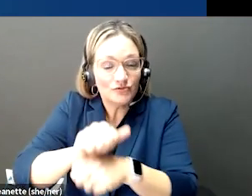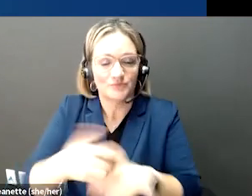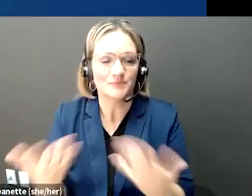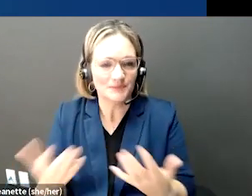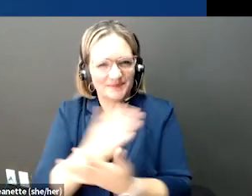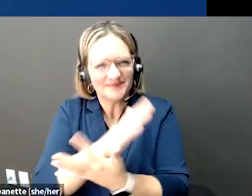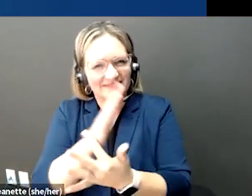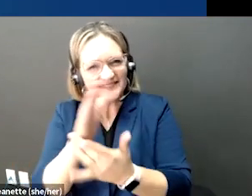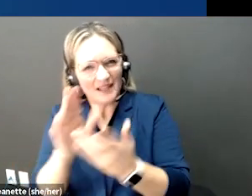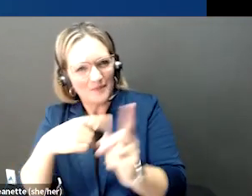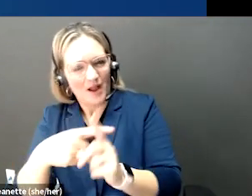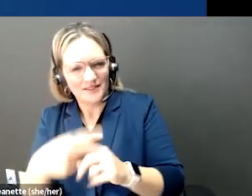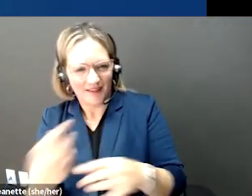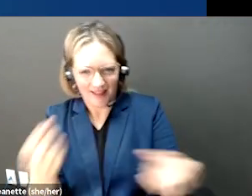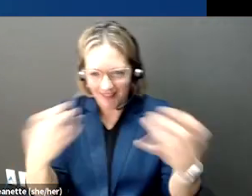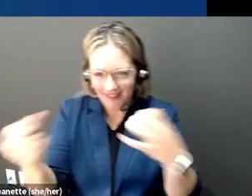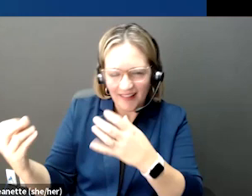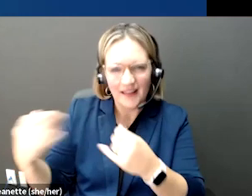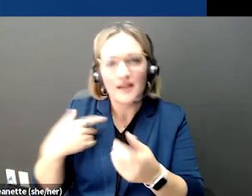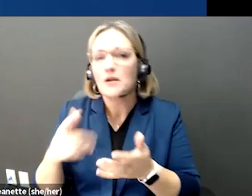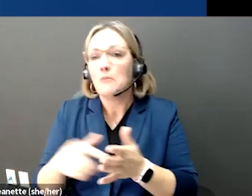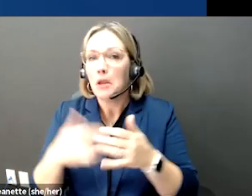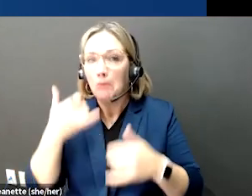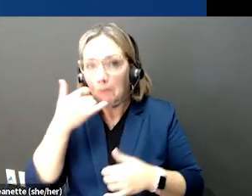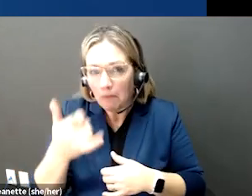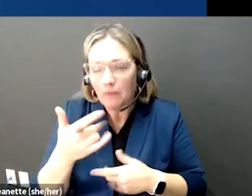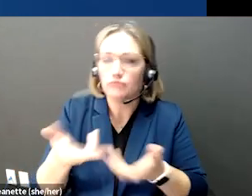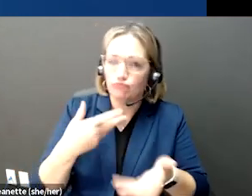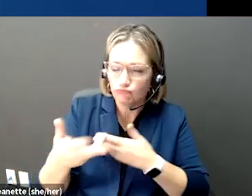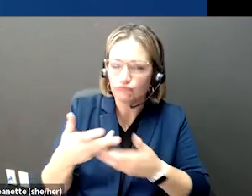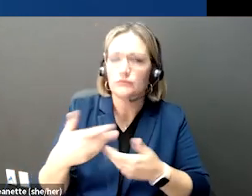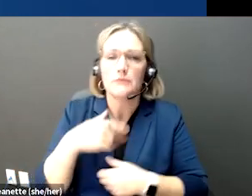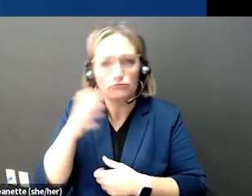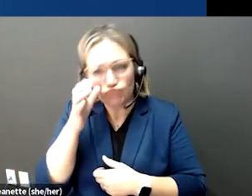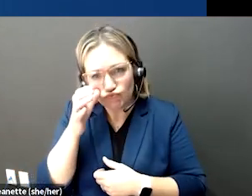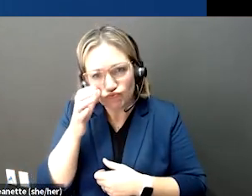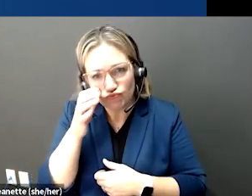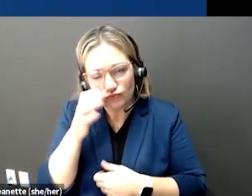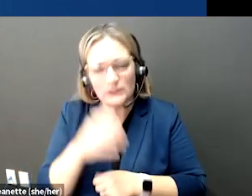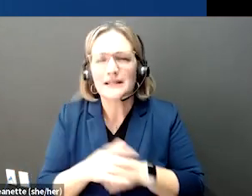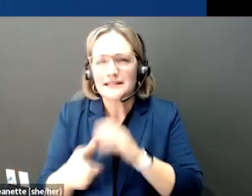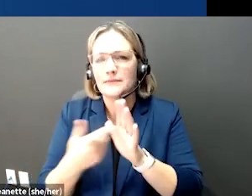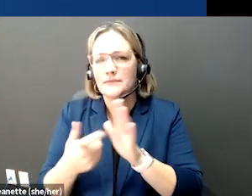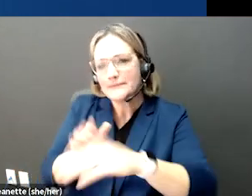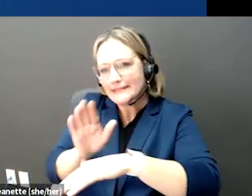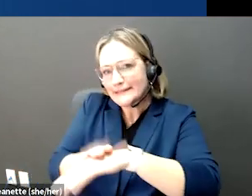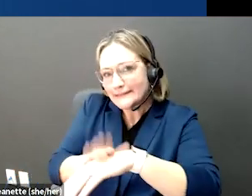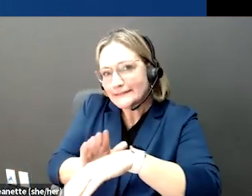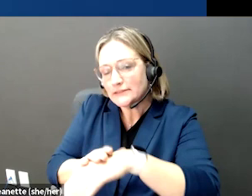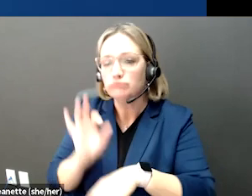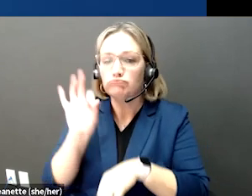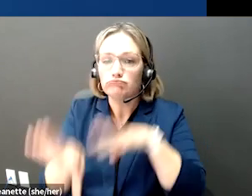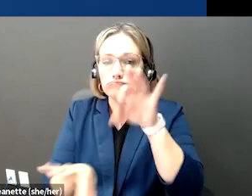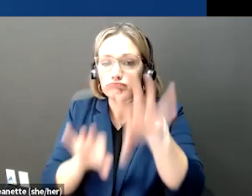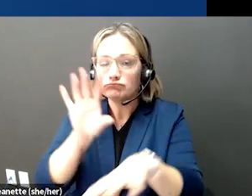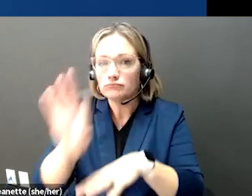Sometimes during those discussions, I just listen and acknowledge issues. Sometimes I may suggest options and resources. And sometimes